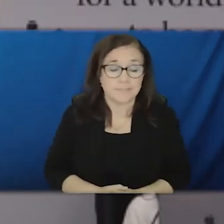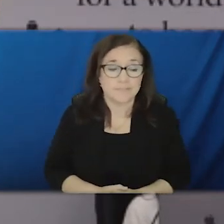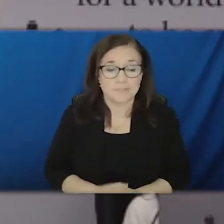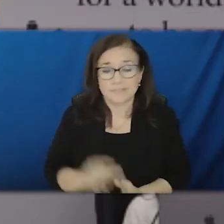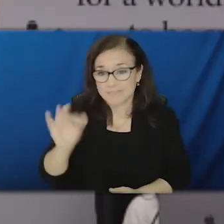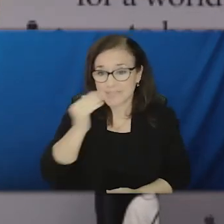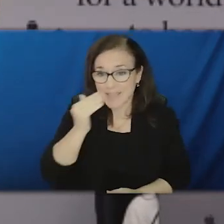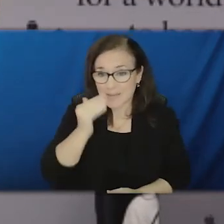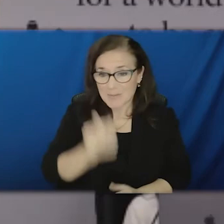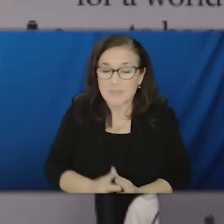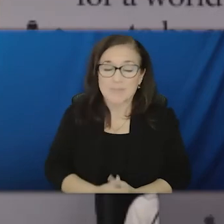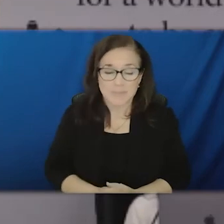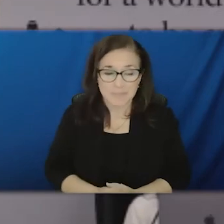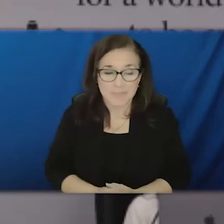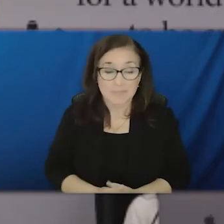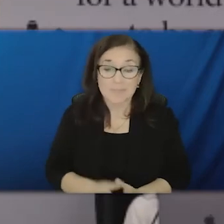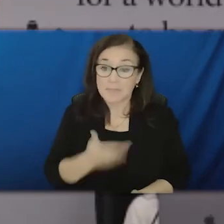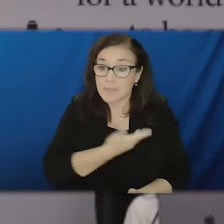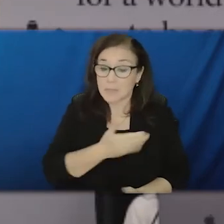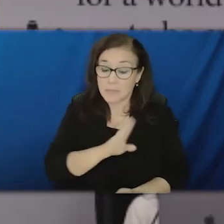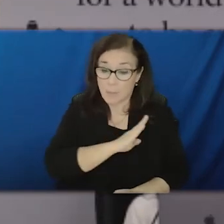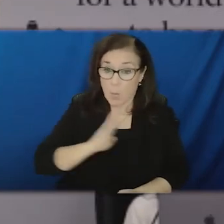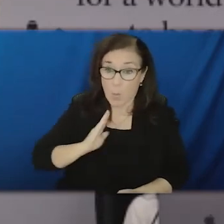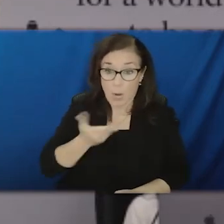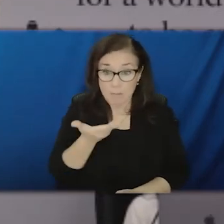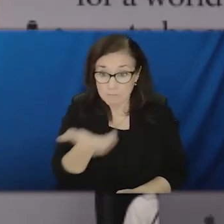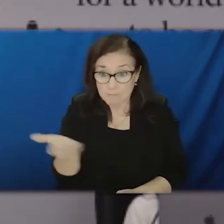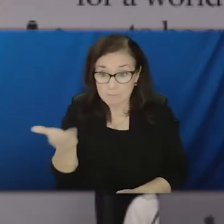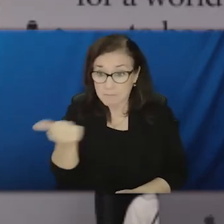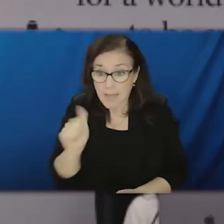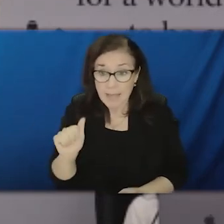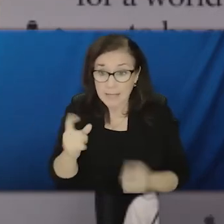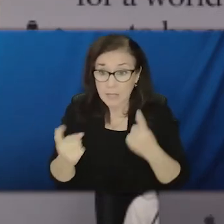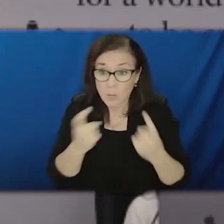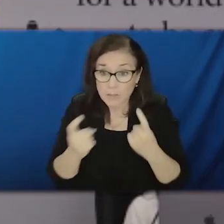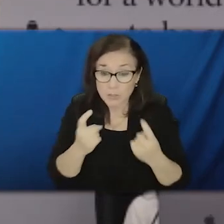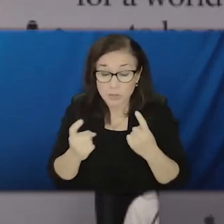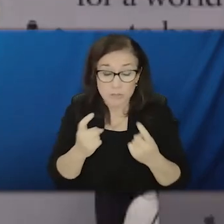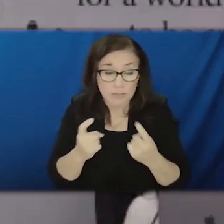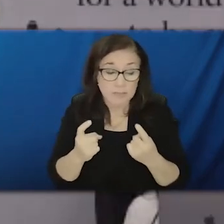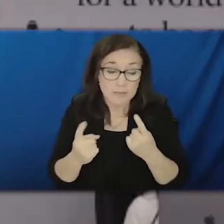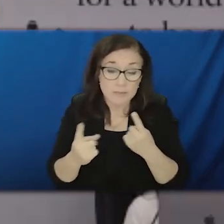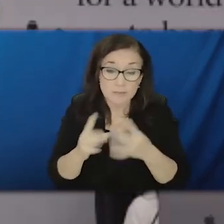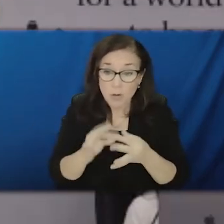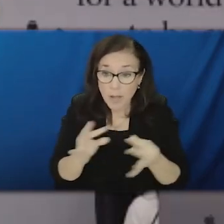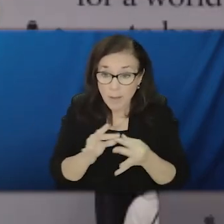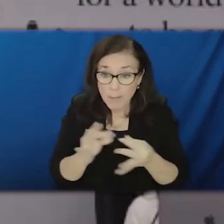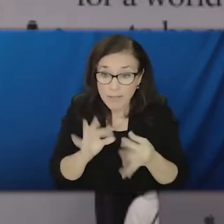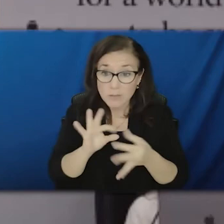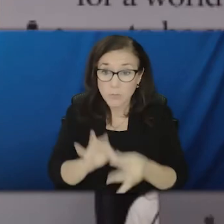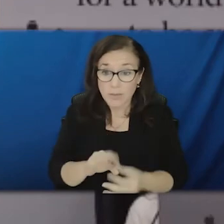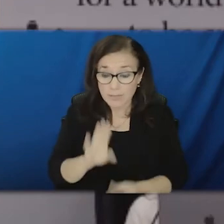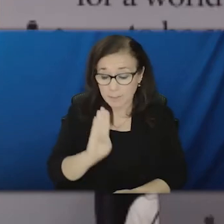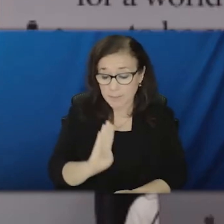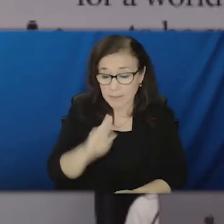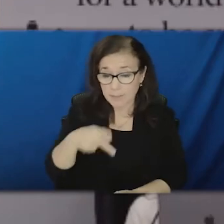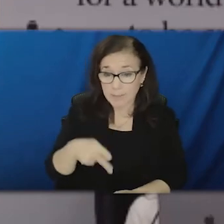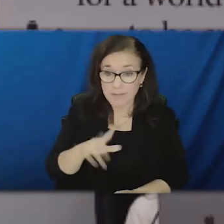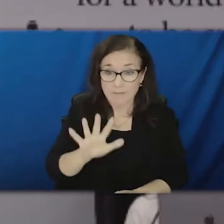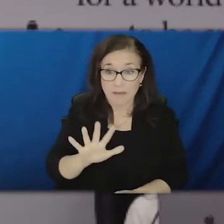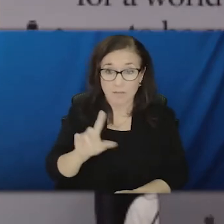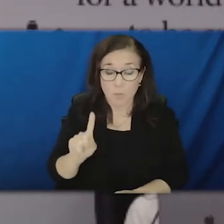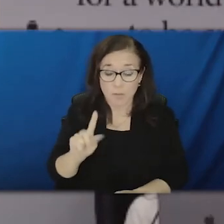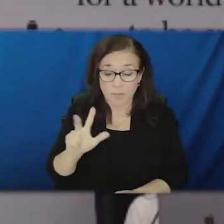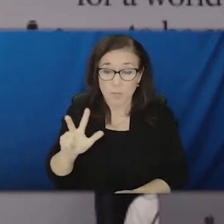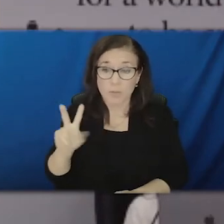you. Board members, questions about this initial report on BP 5132 on dress and grooming?